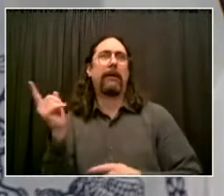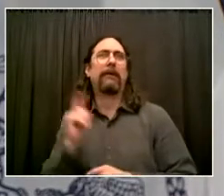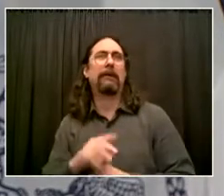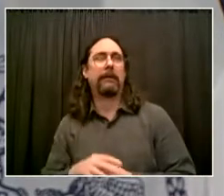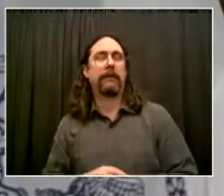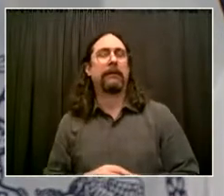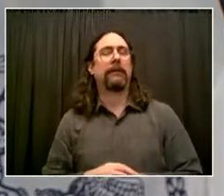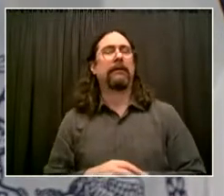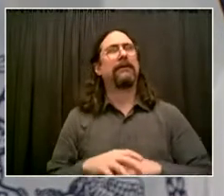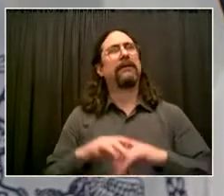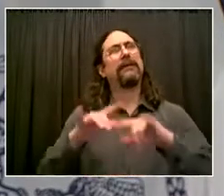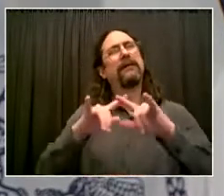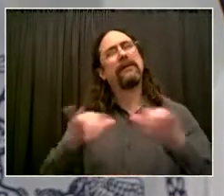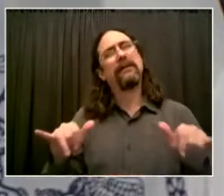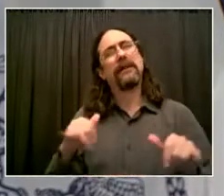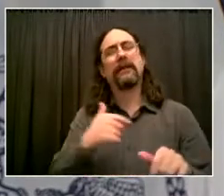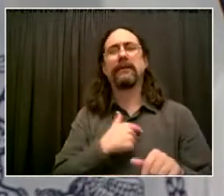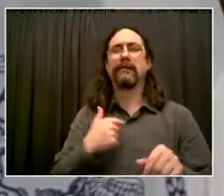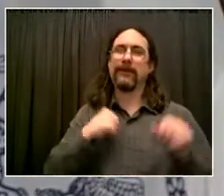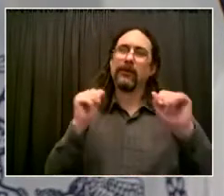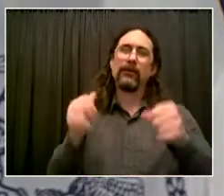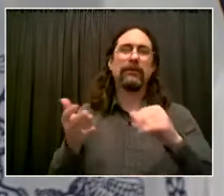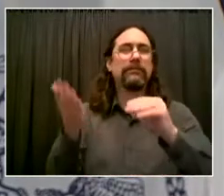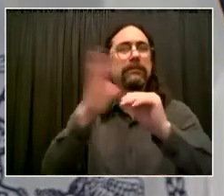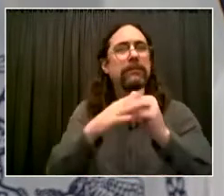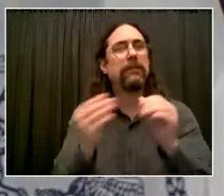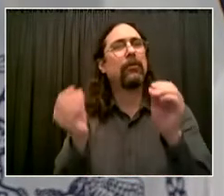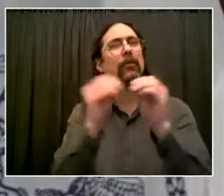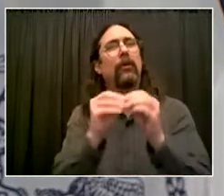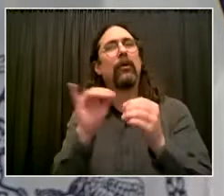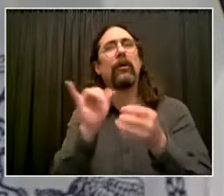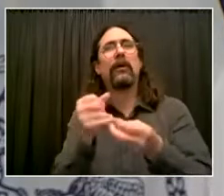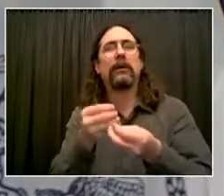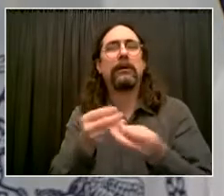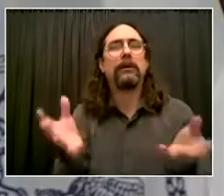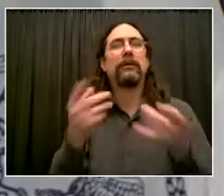people vaccinated, educating people, getting the masks out there. We're going to continue to do that.